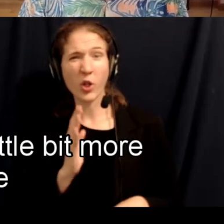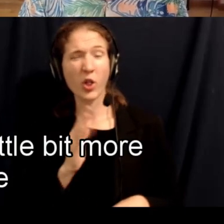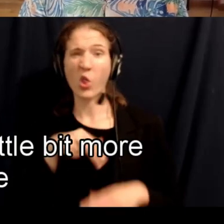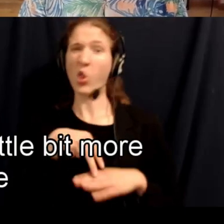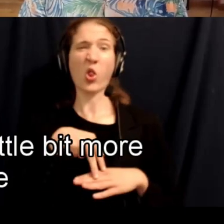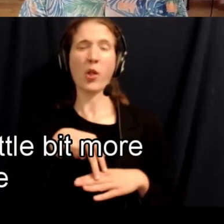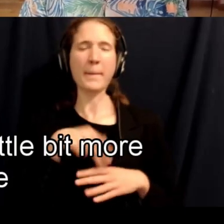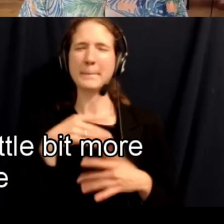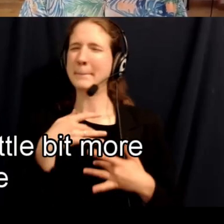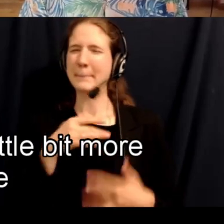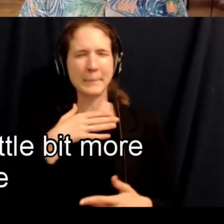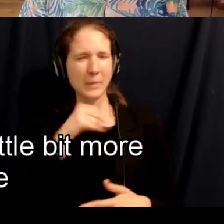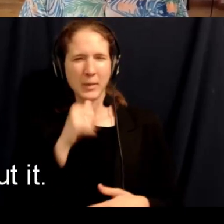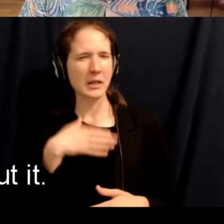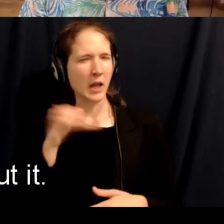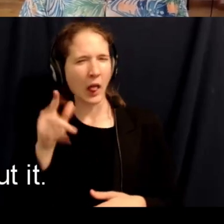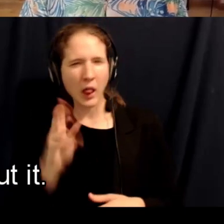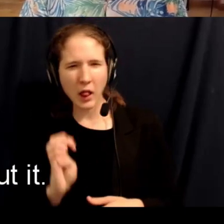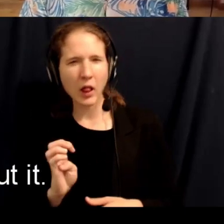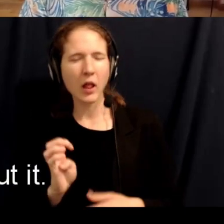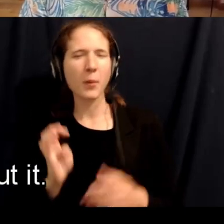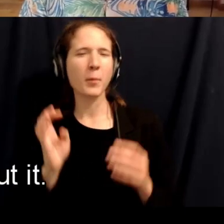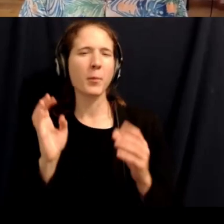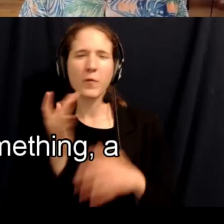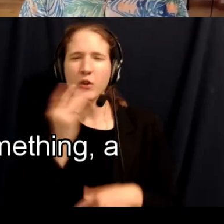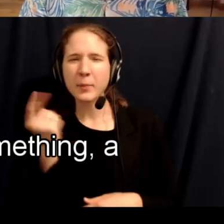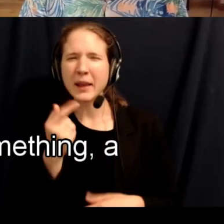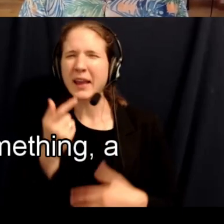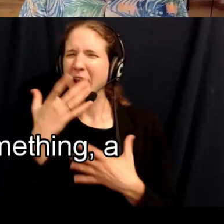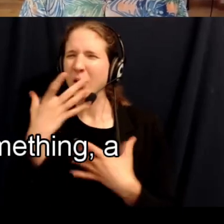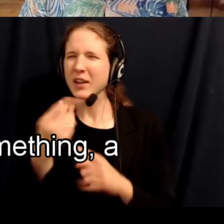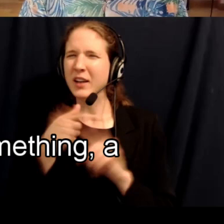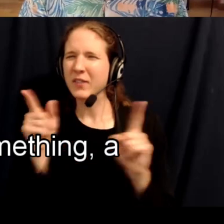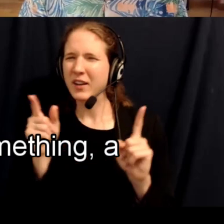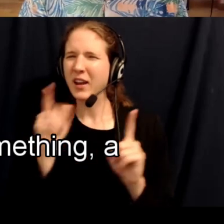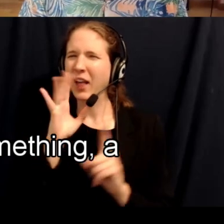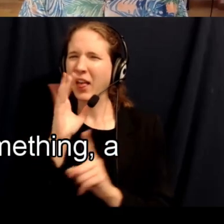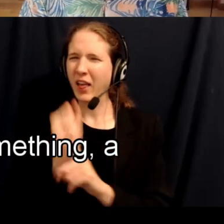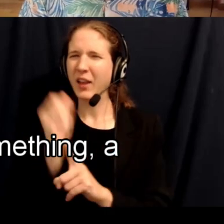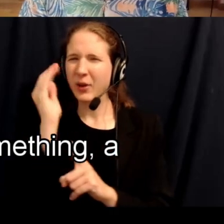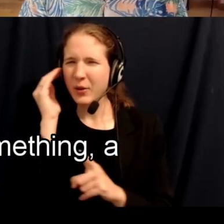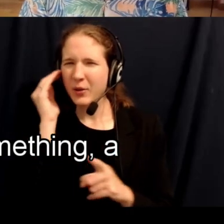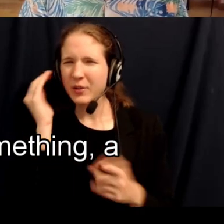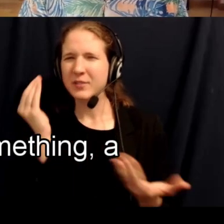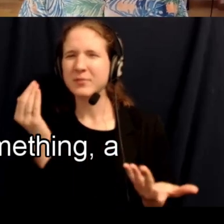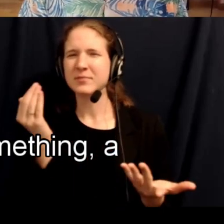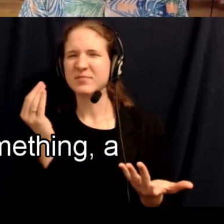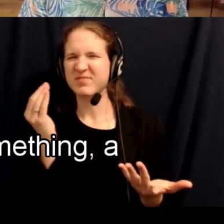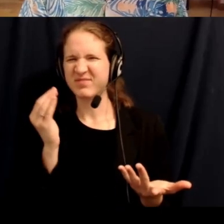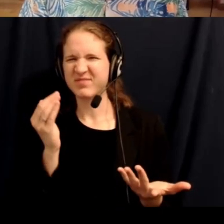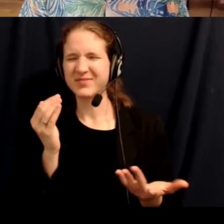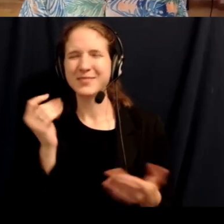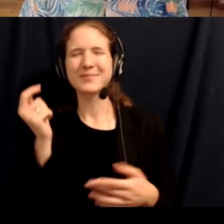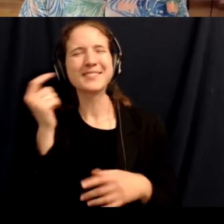to be something a little bit more than that for me to get excited about it. Mm. It has to have a little something, a little edge to